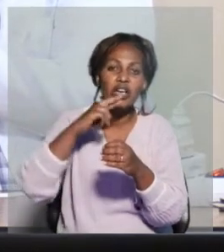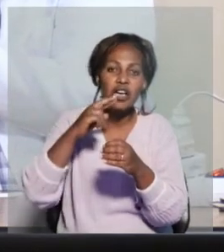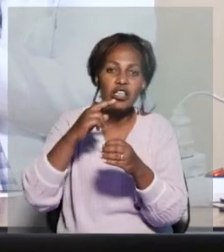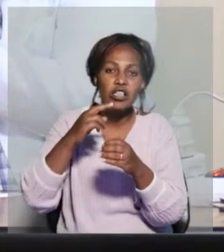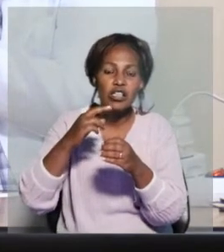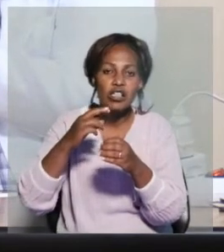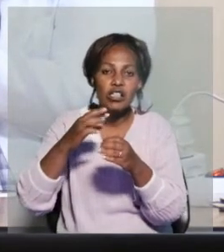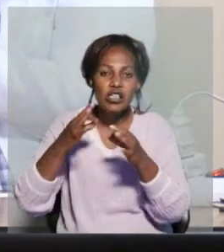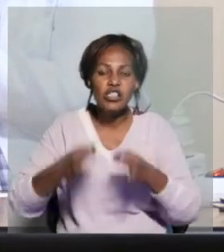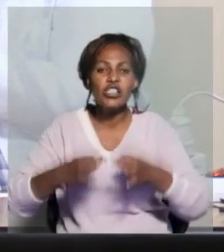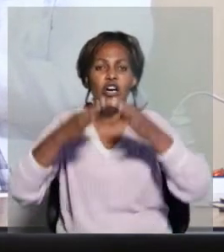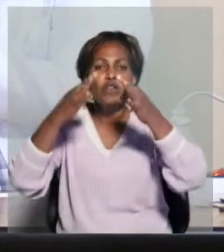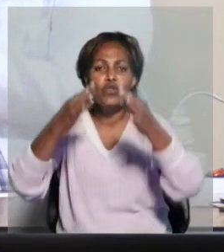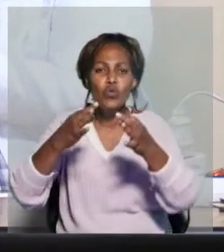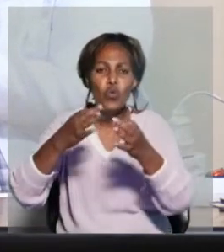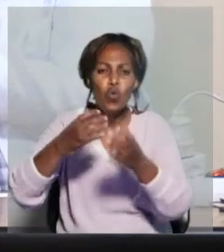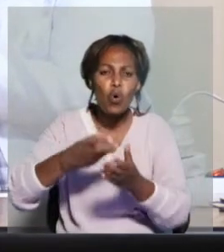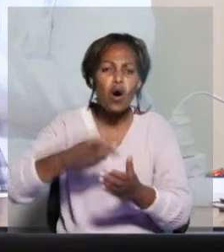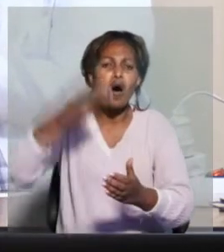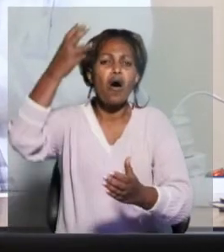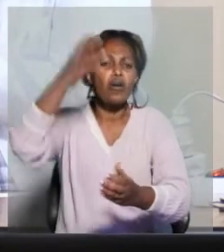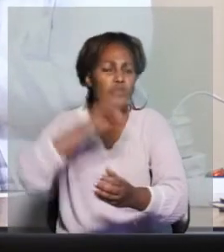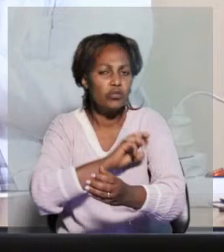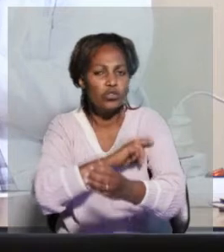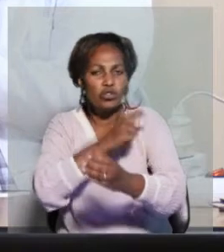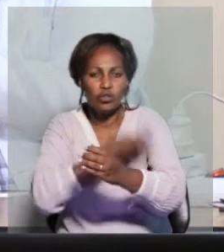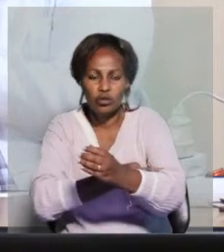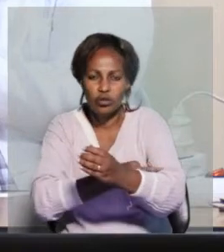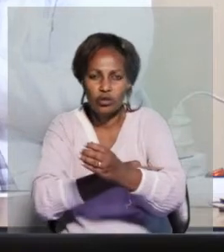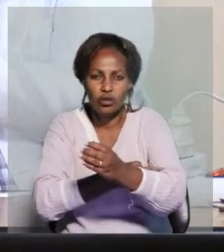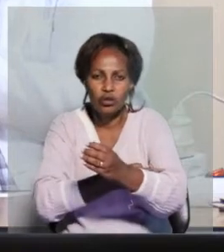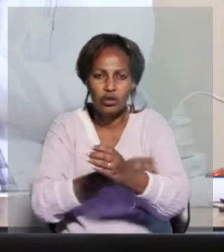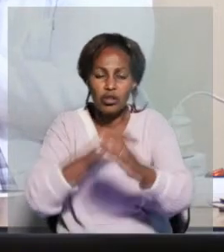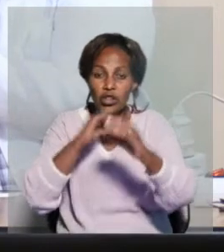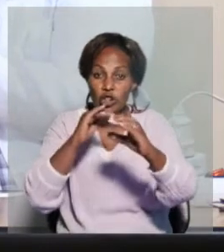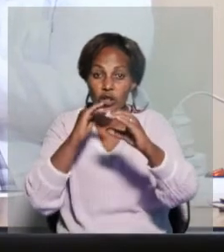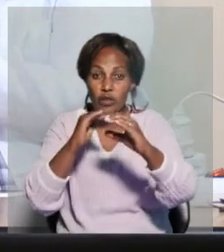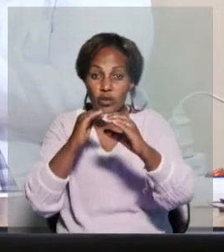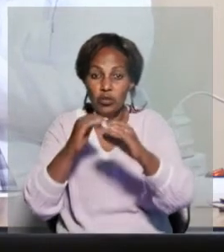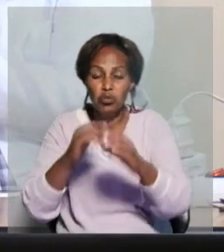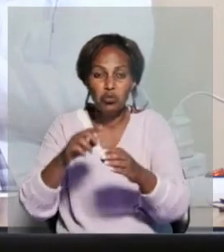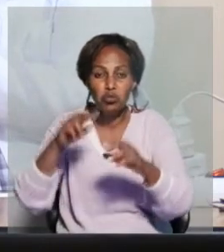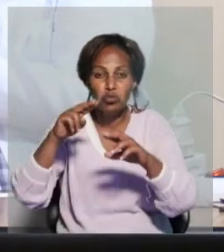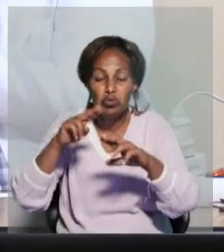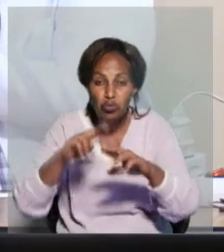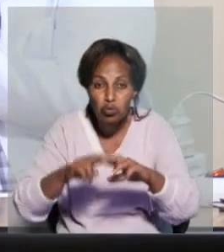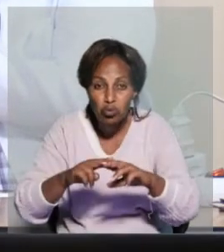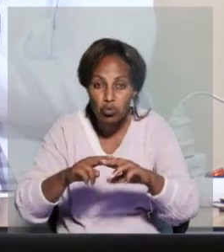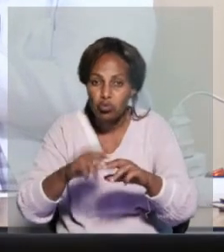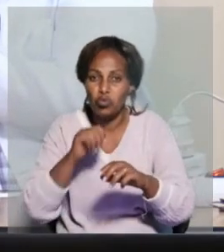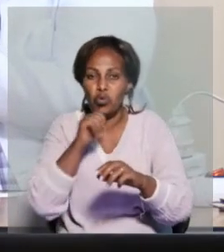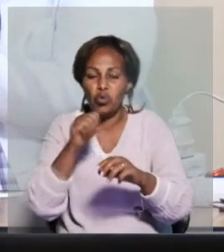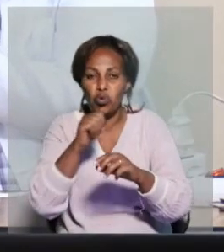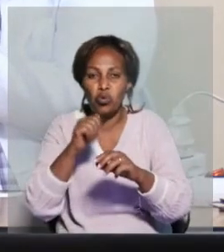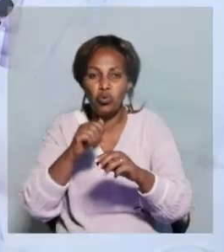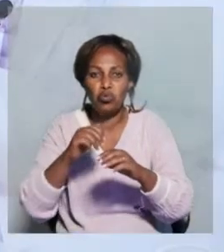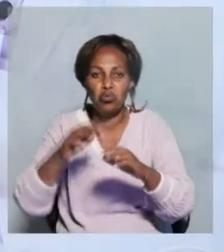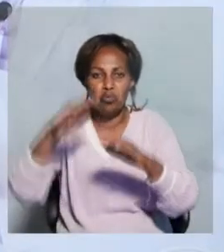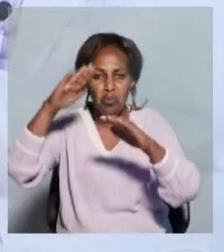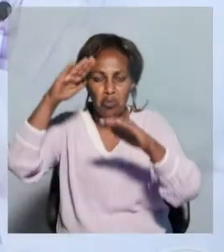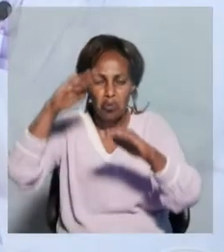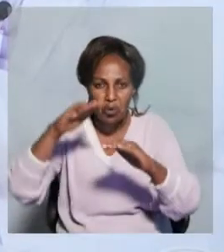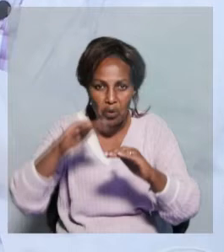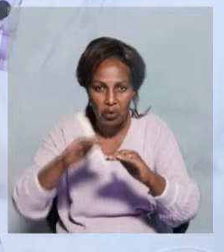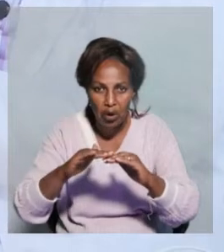transferred to higher energy levels. But they will not stay there. They will come down. When they are coming down,